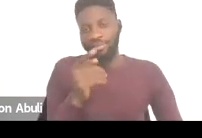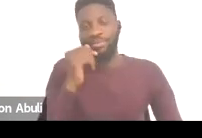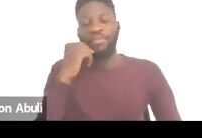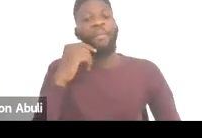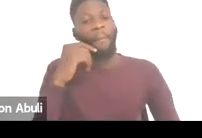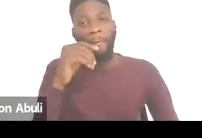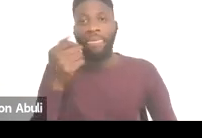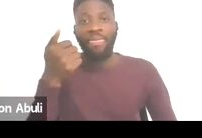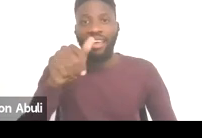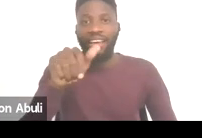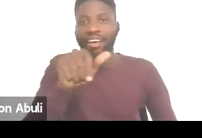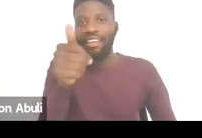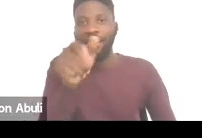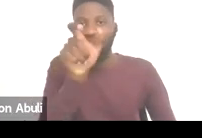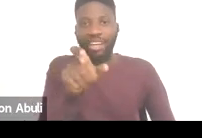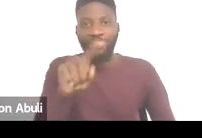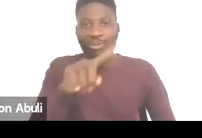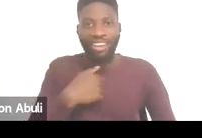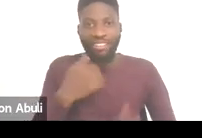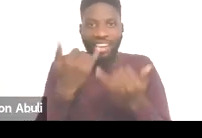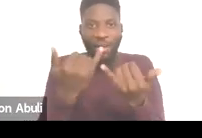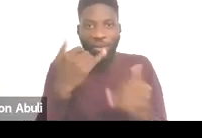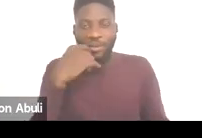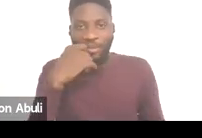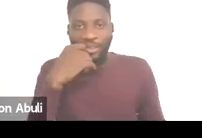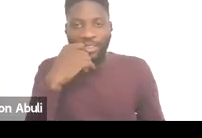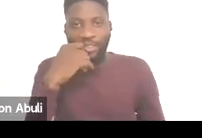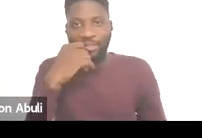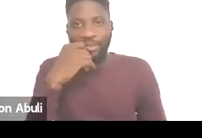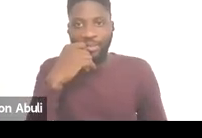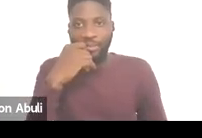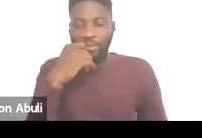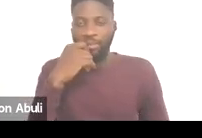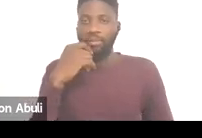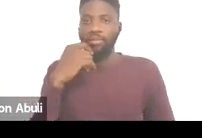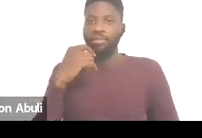else that has a question so far? I have a question on the chat.